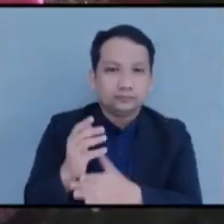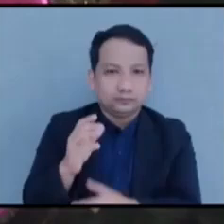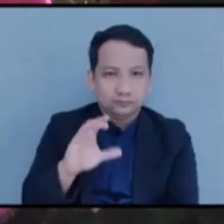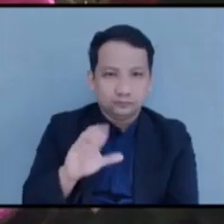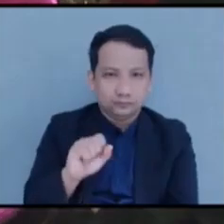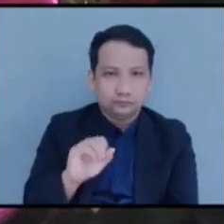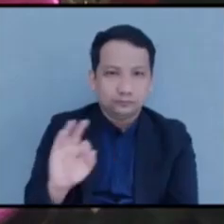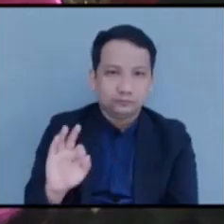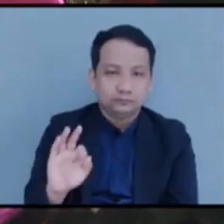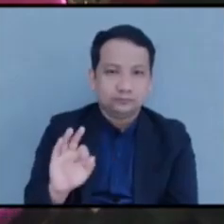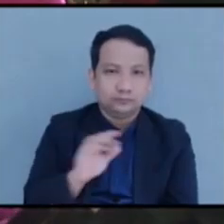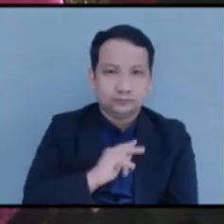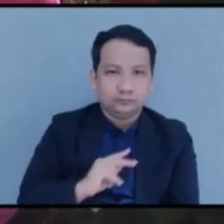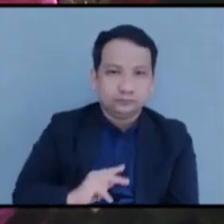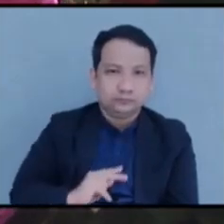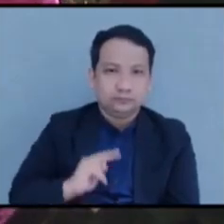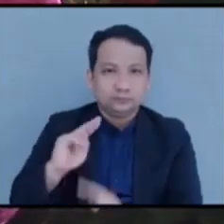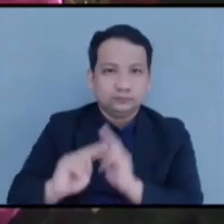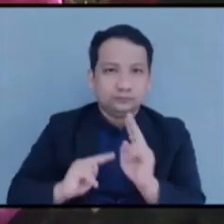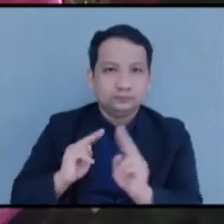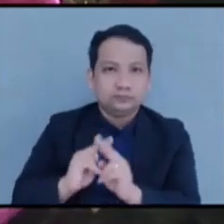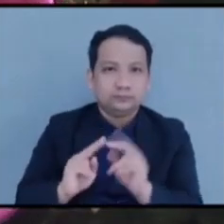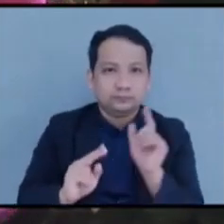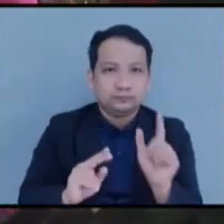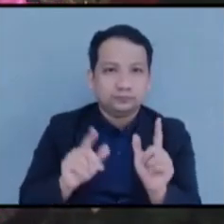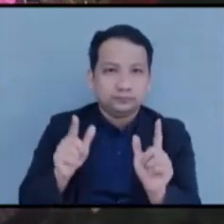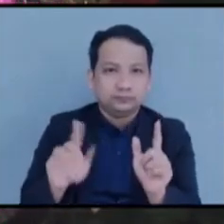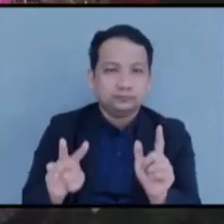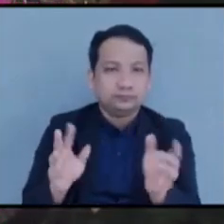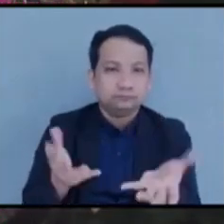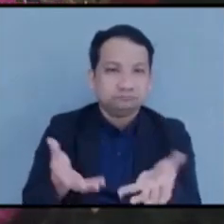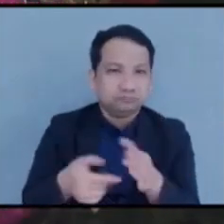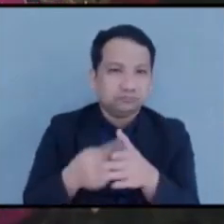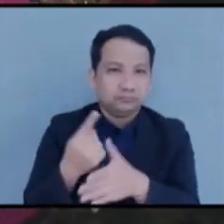the Princess of the Universe 2024. Once again, congratulations and good luck. Thank you.